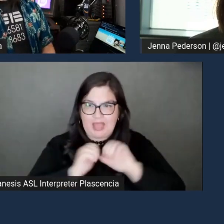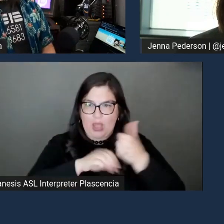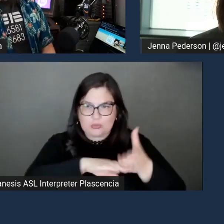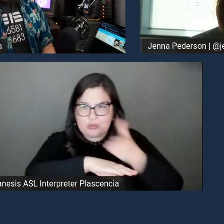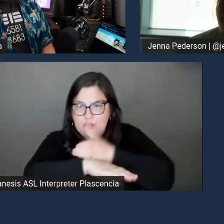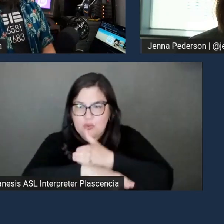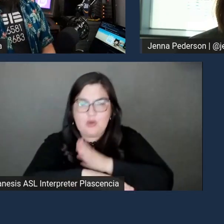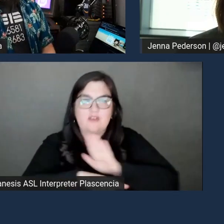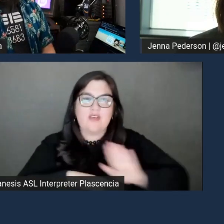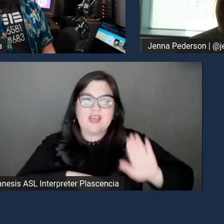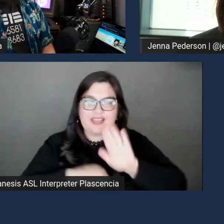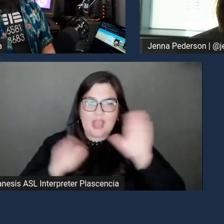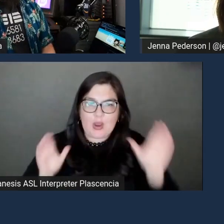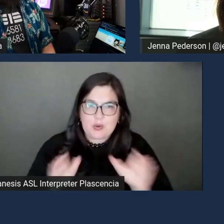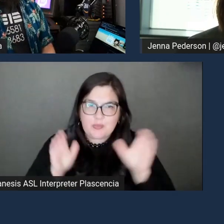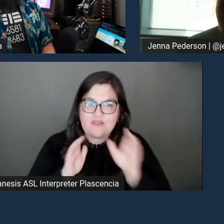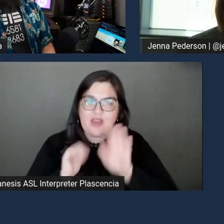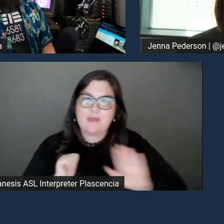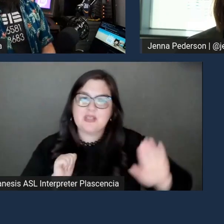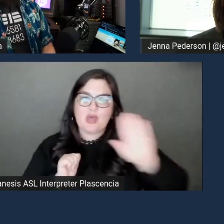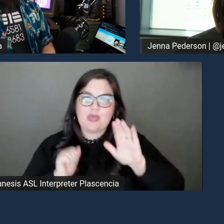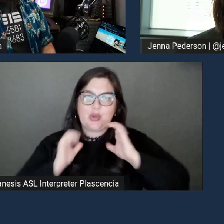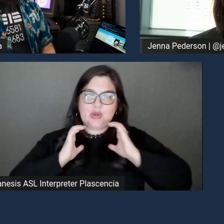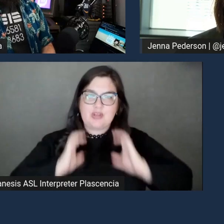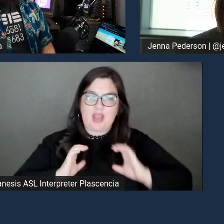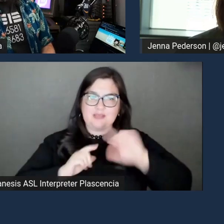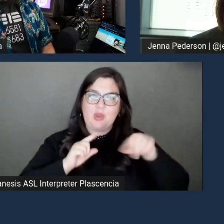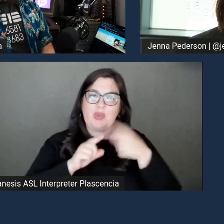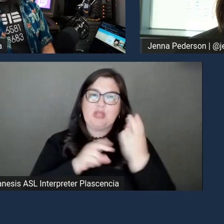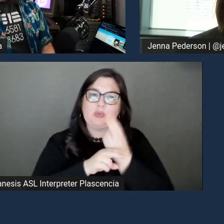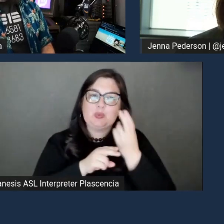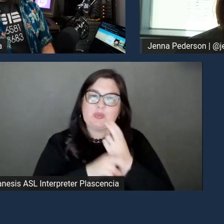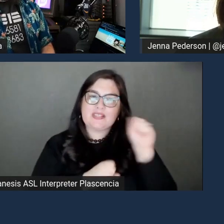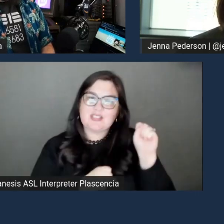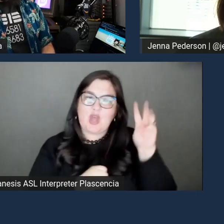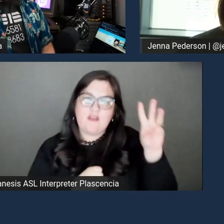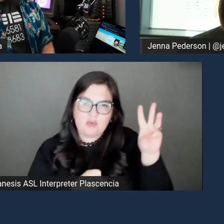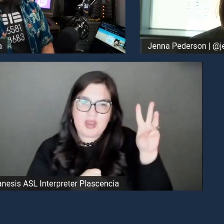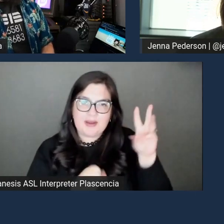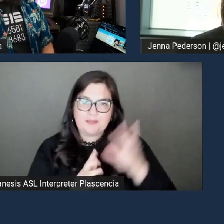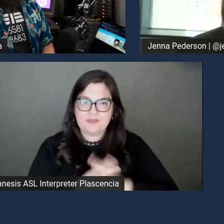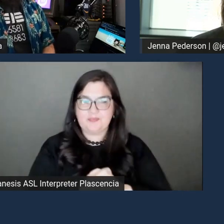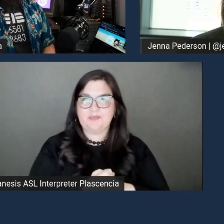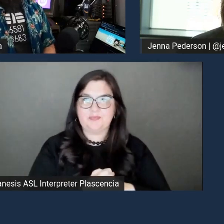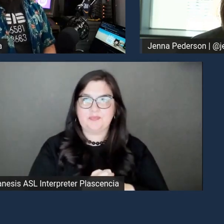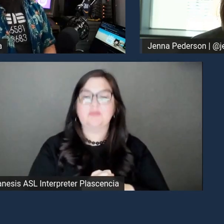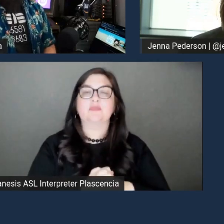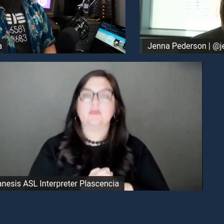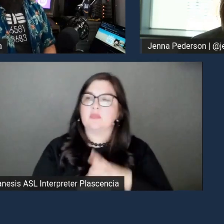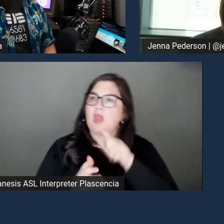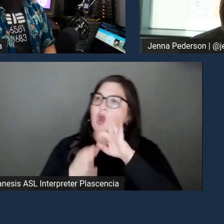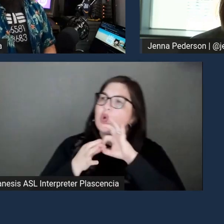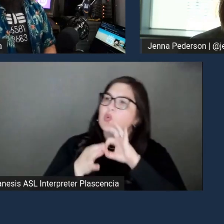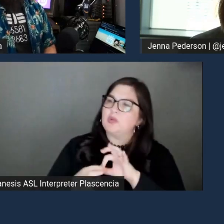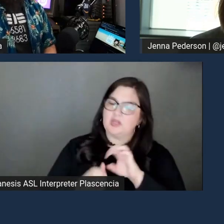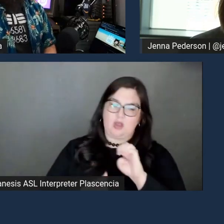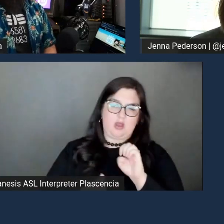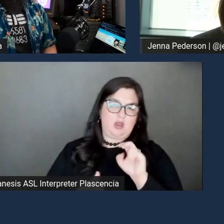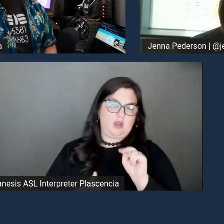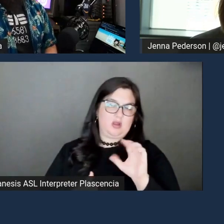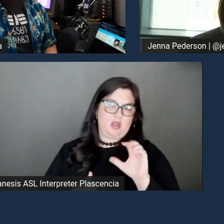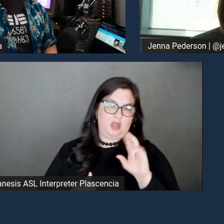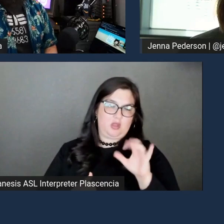performance that their own customers will see when using their software. And regarding encryption, there's a question from a LinkedIn